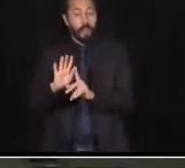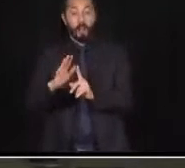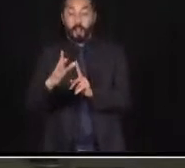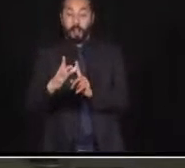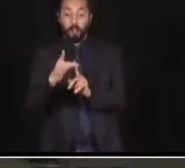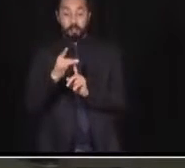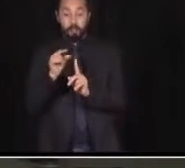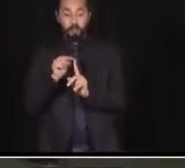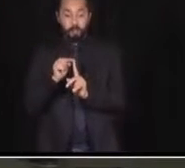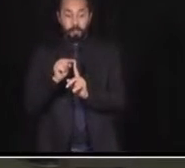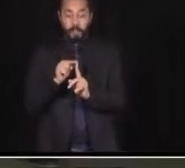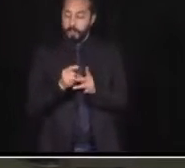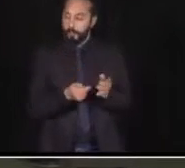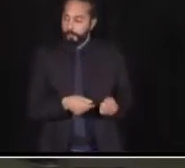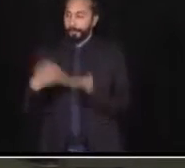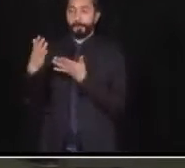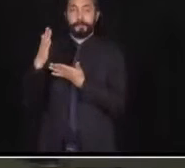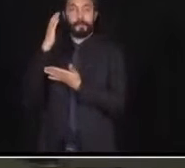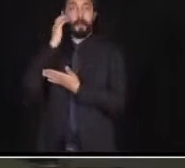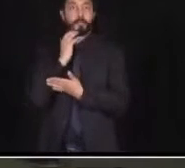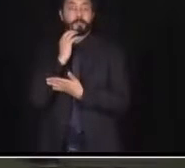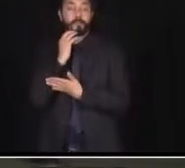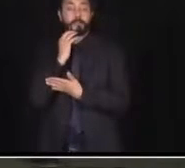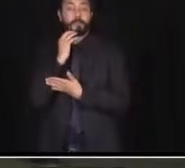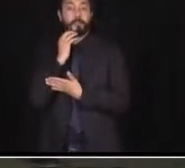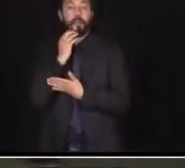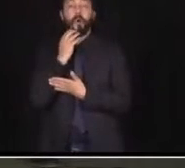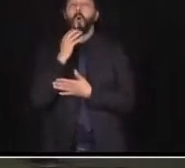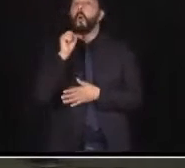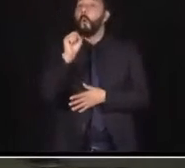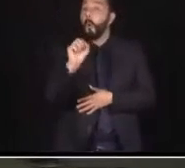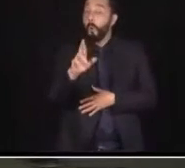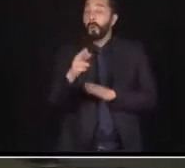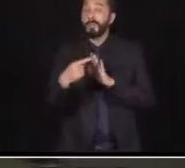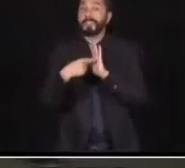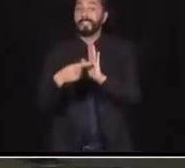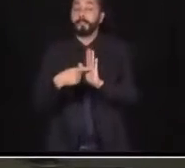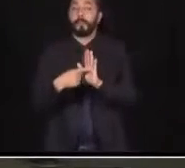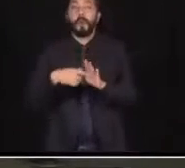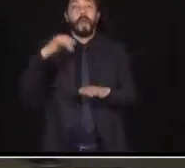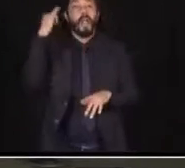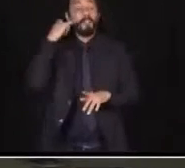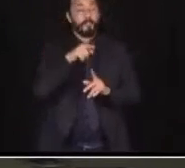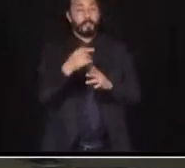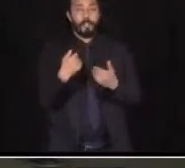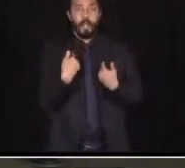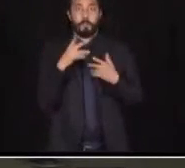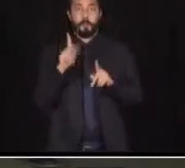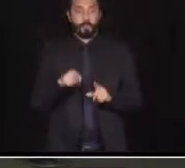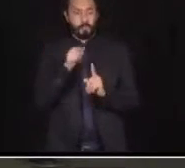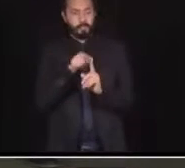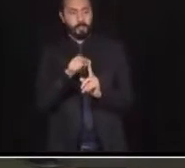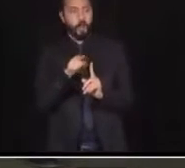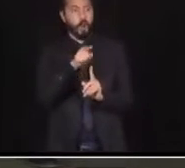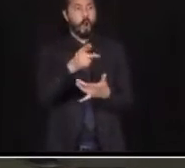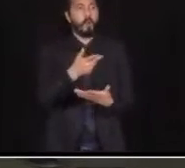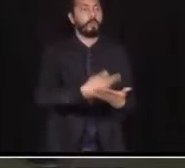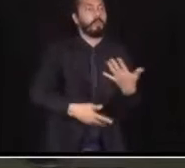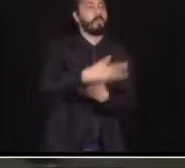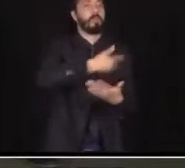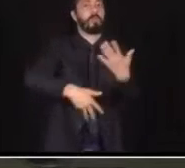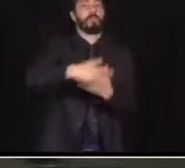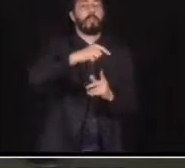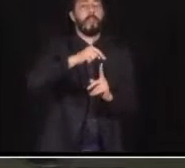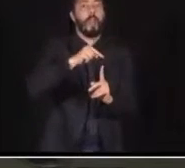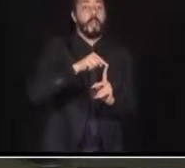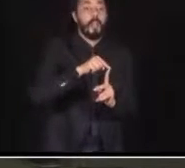that also means is if, for example, if you're a young person and your mother has to go into hospital because she has breast cancer and she has to have